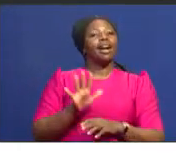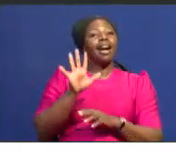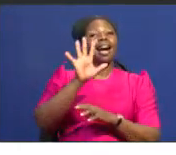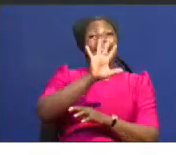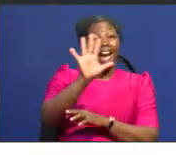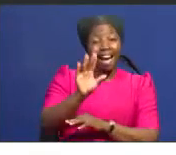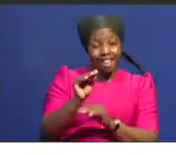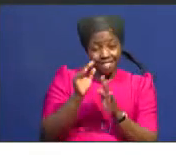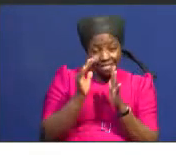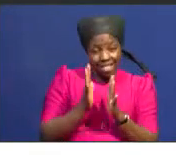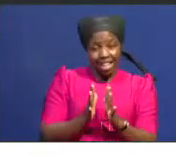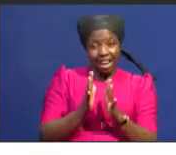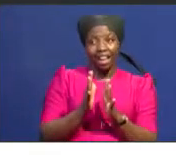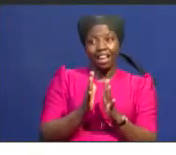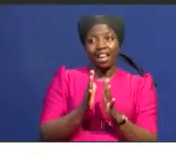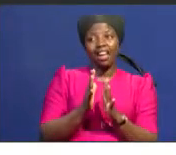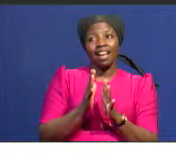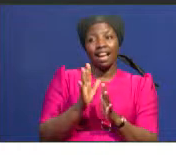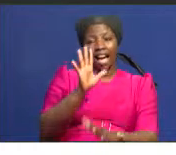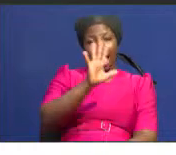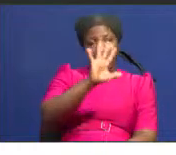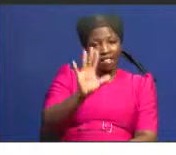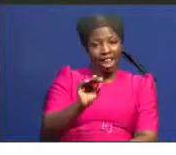Africa's emissions is negligible